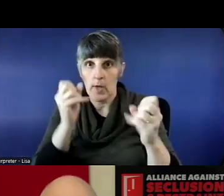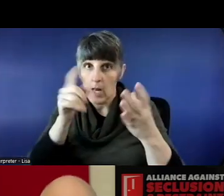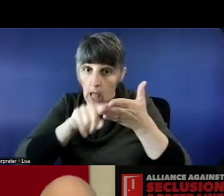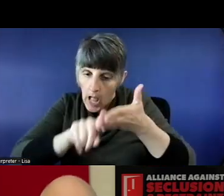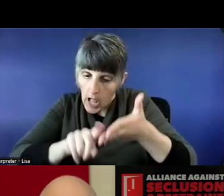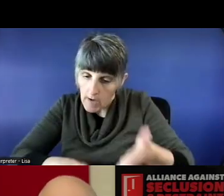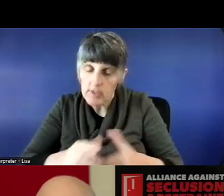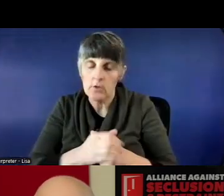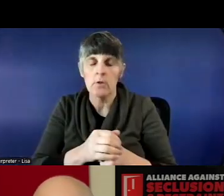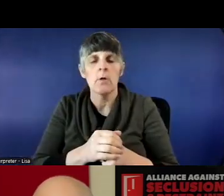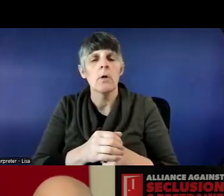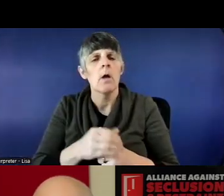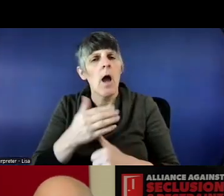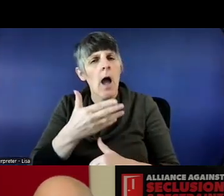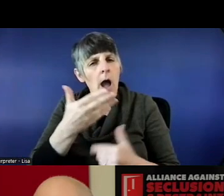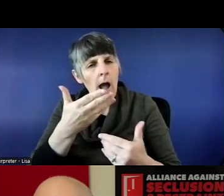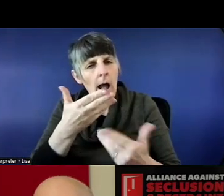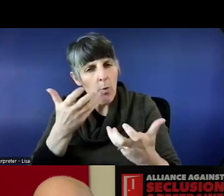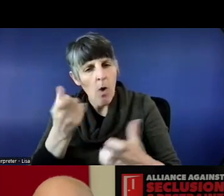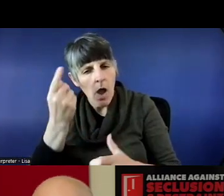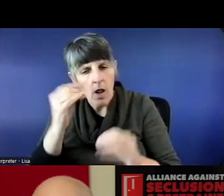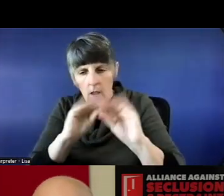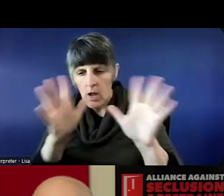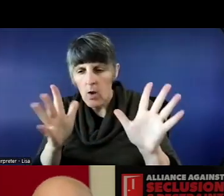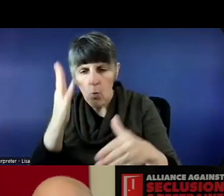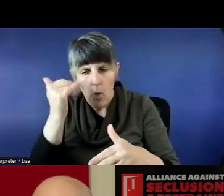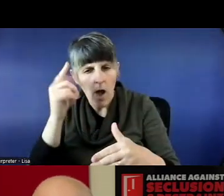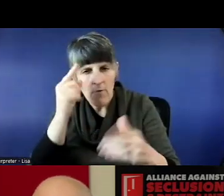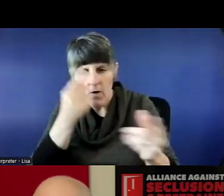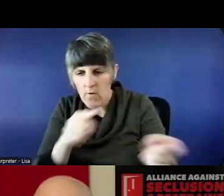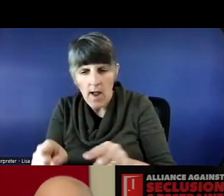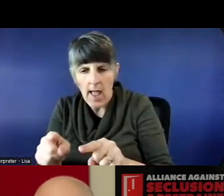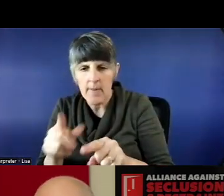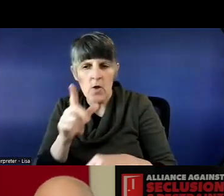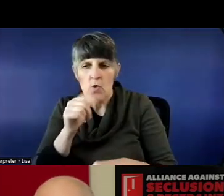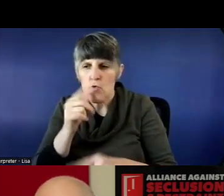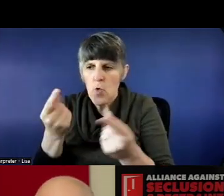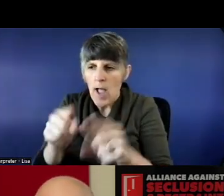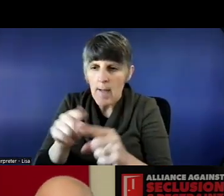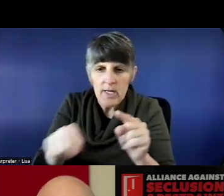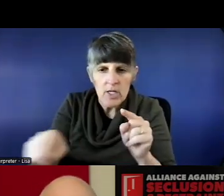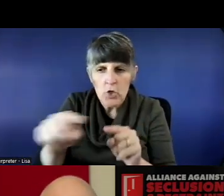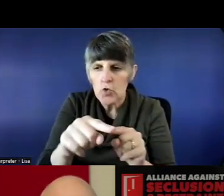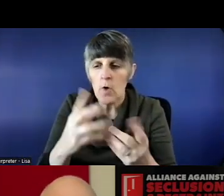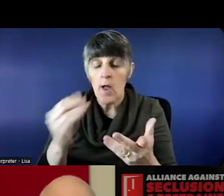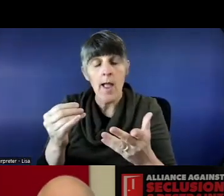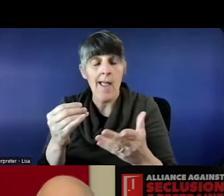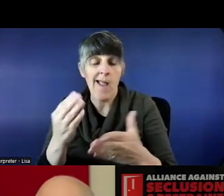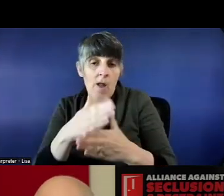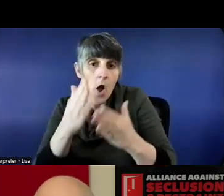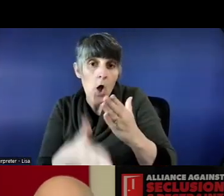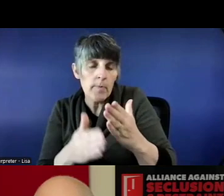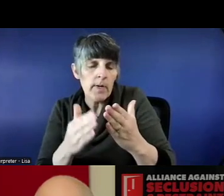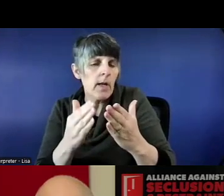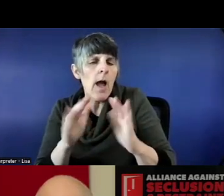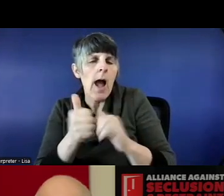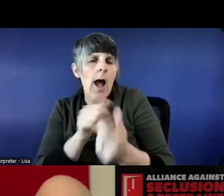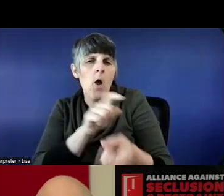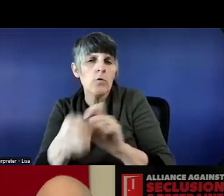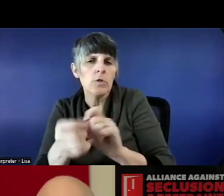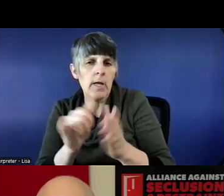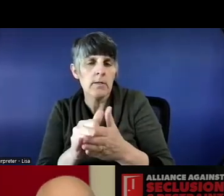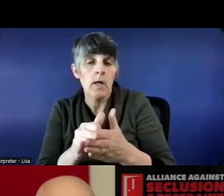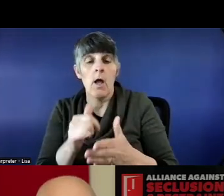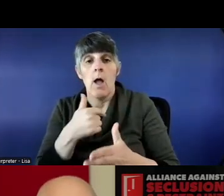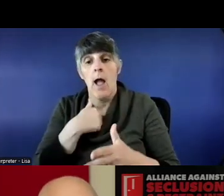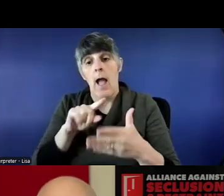research. I wanted to understand why these things were happening, who they were happening to, and ultimately what we could do differently. I began